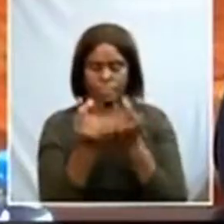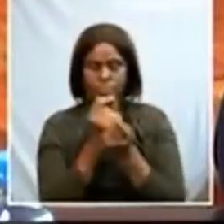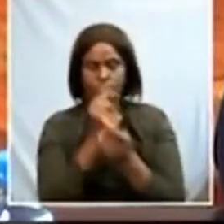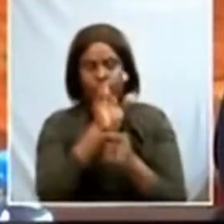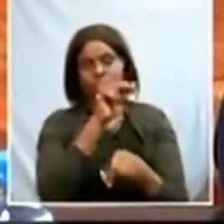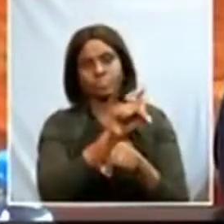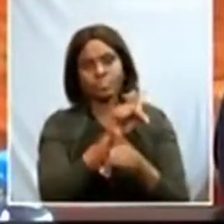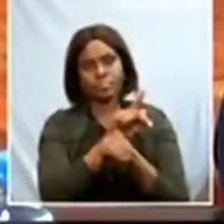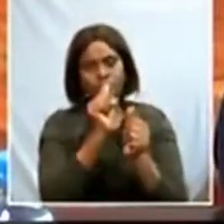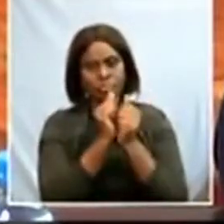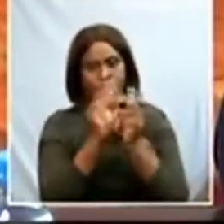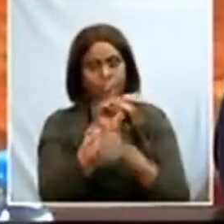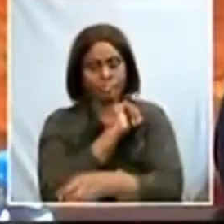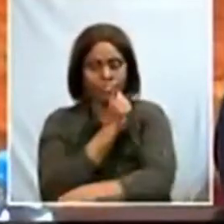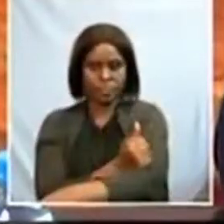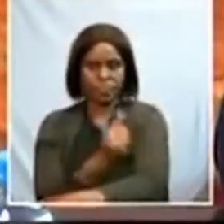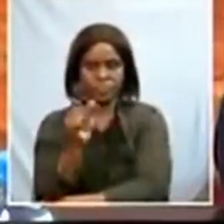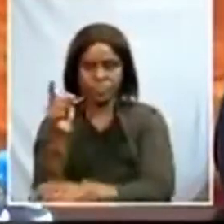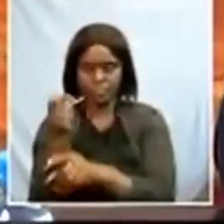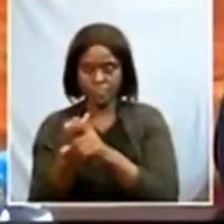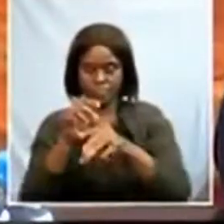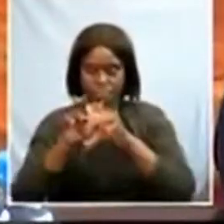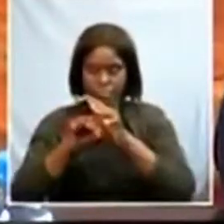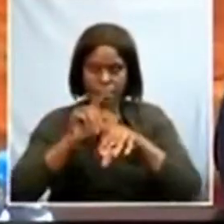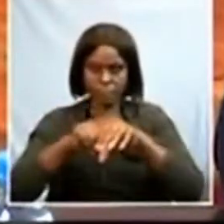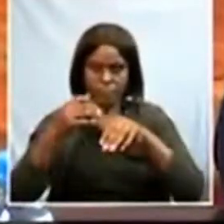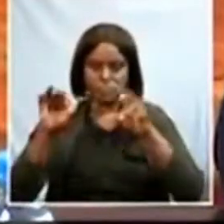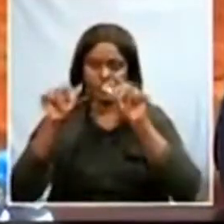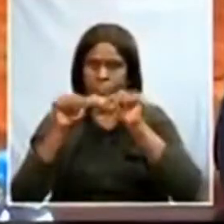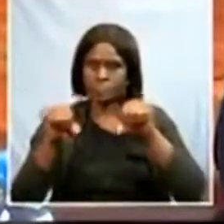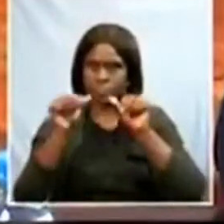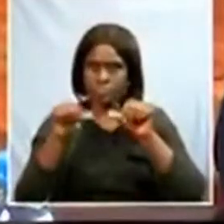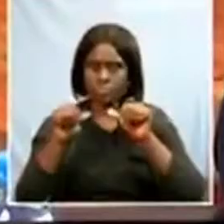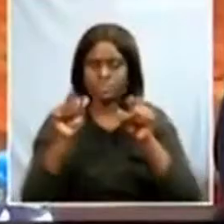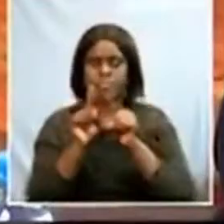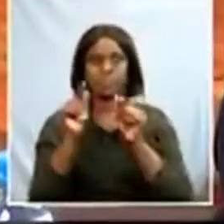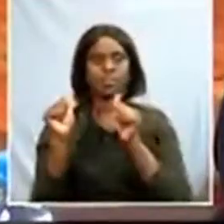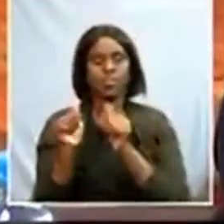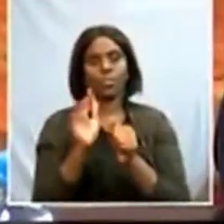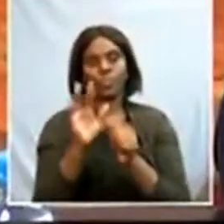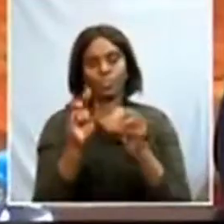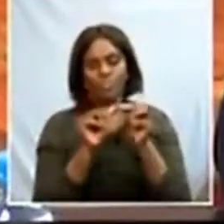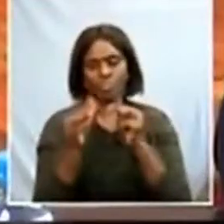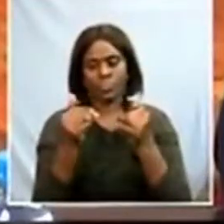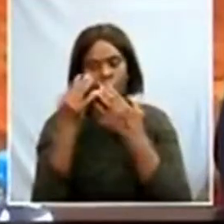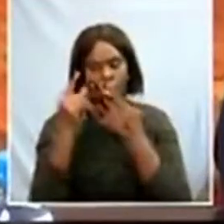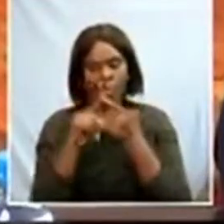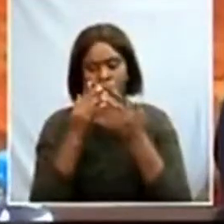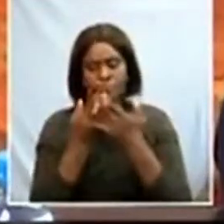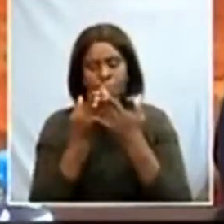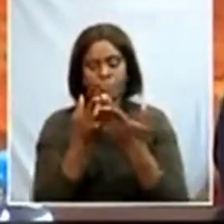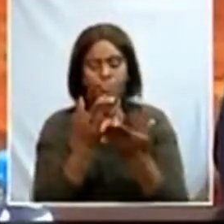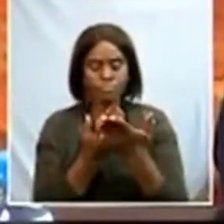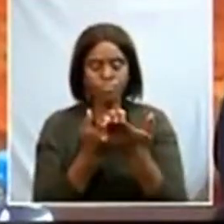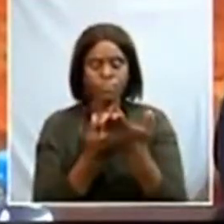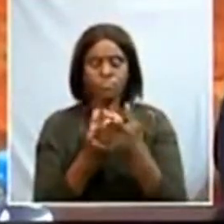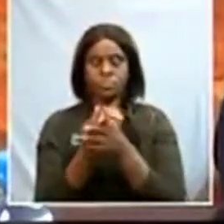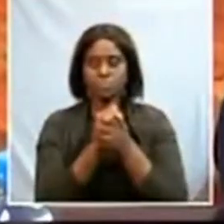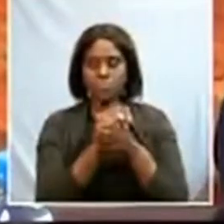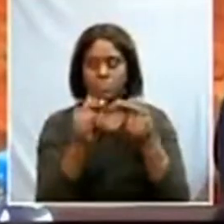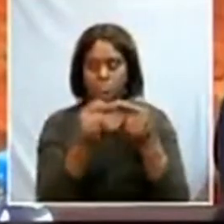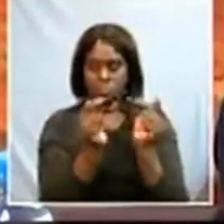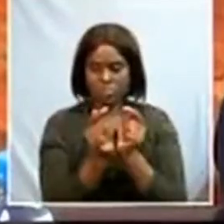approved projects without authority at the time of audit. Action taken, management wishes to submit that the cooperatives